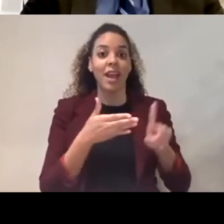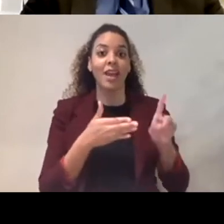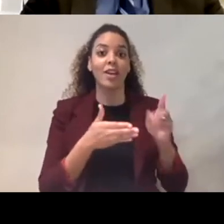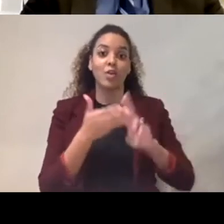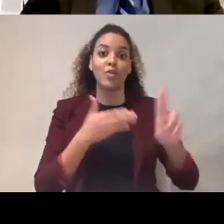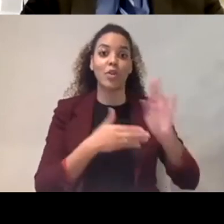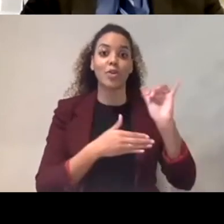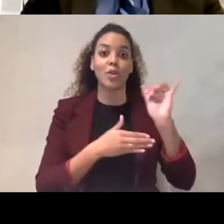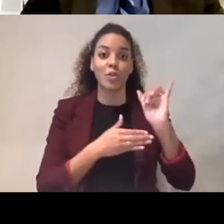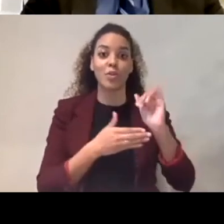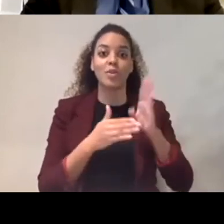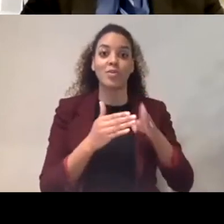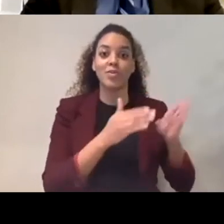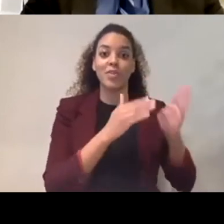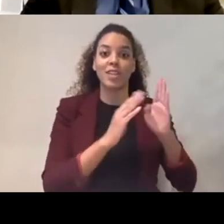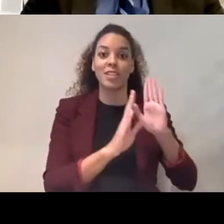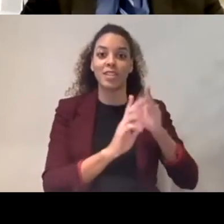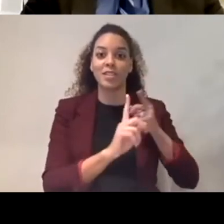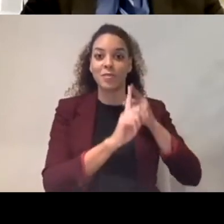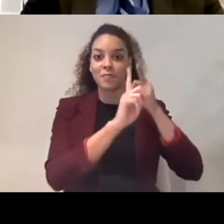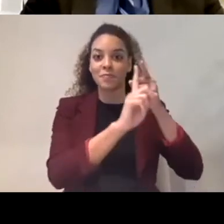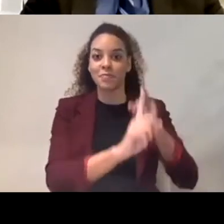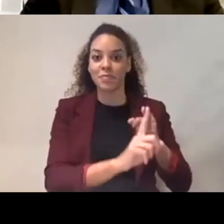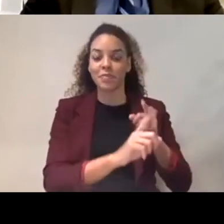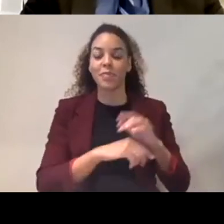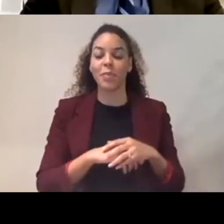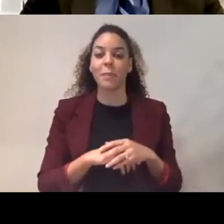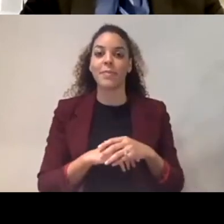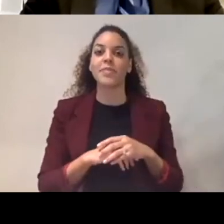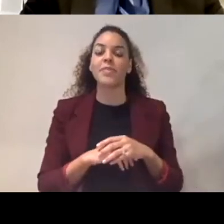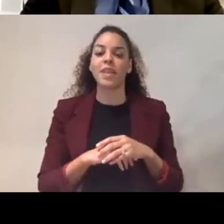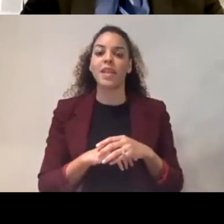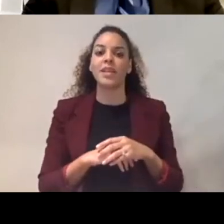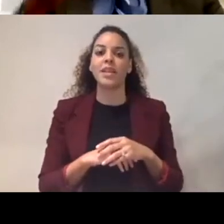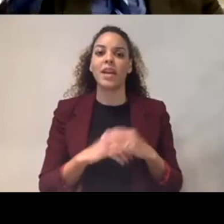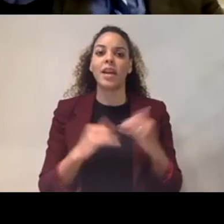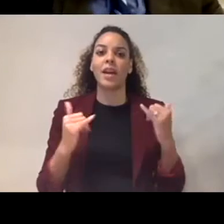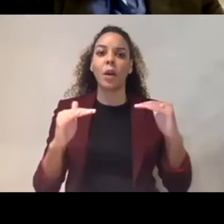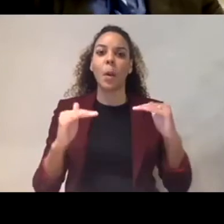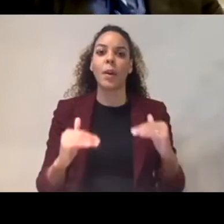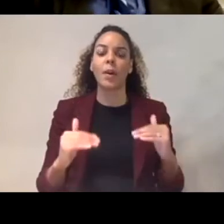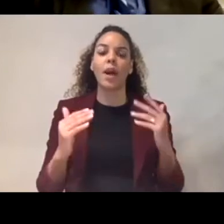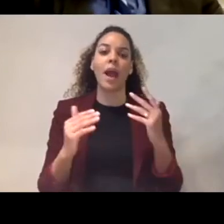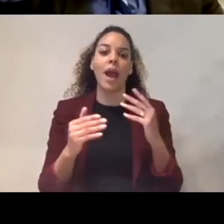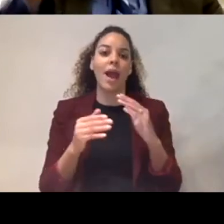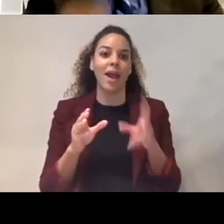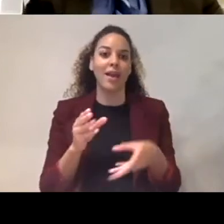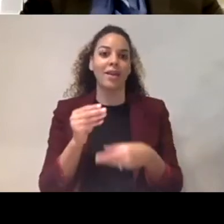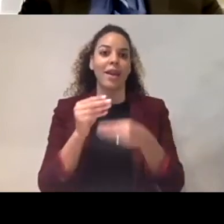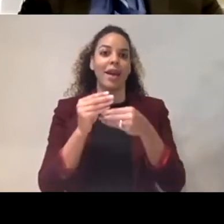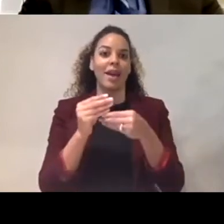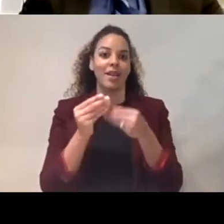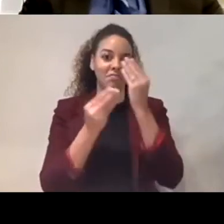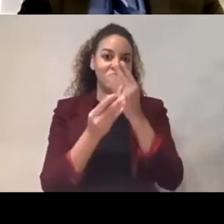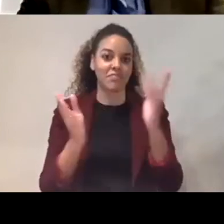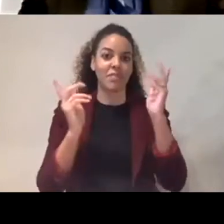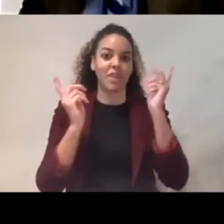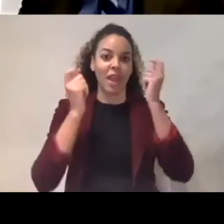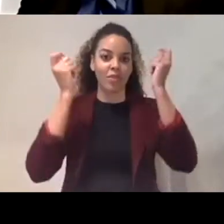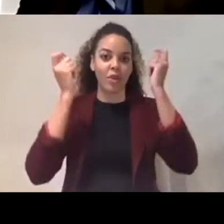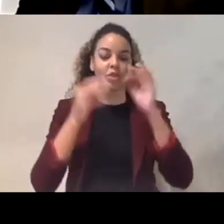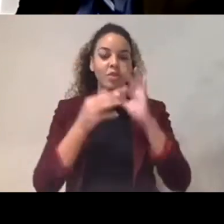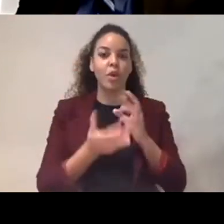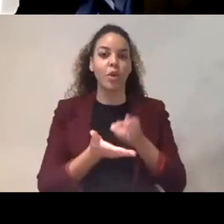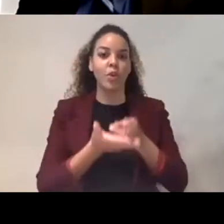us. And I want to go, I mentioned the anniversary of the Rehabilitation Services as well as